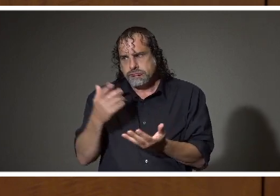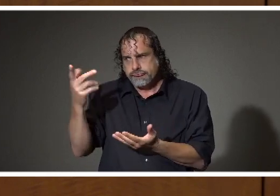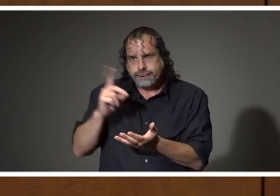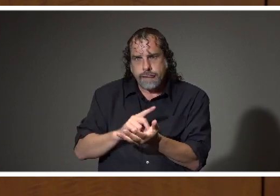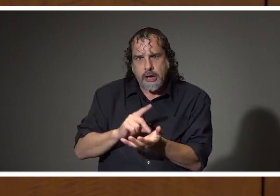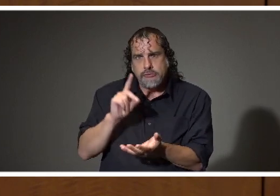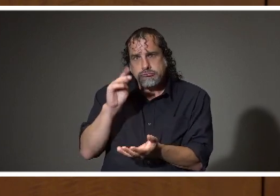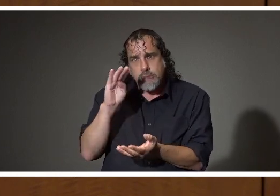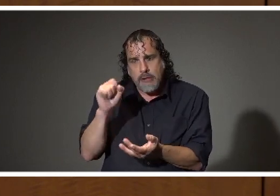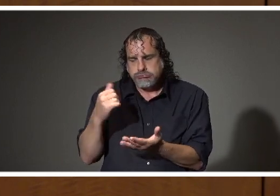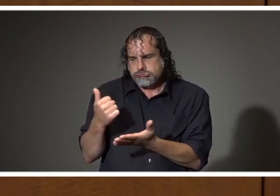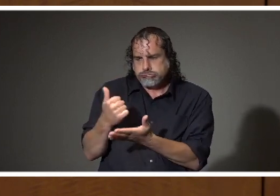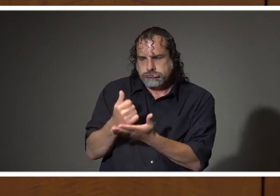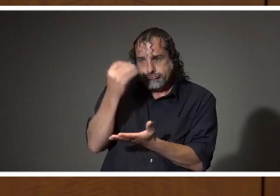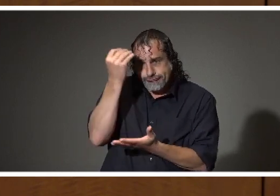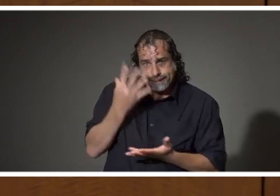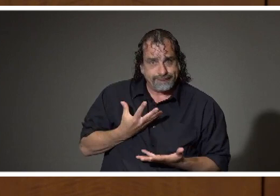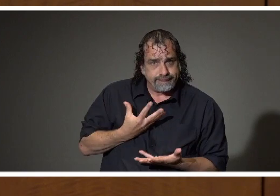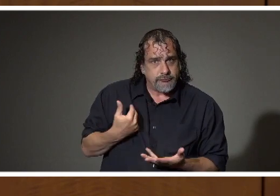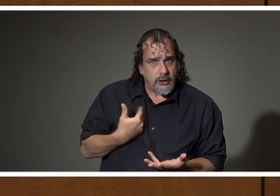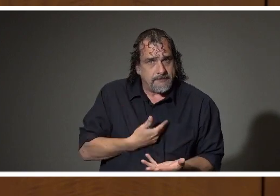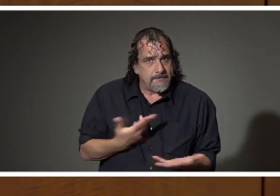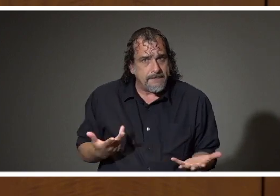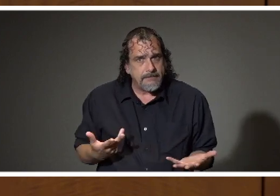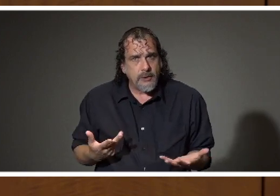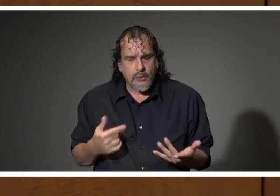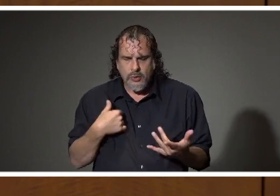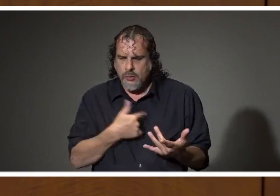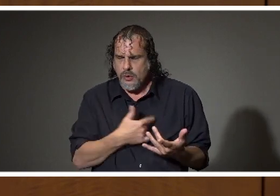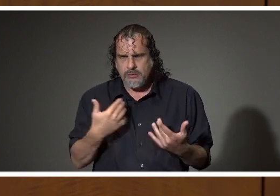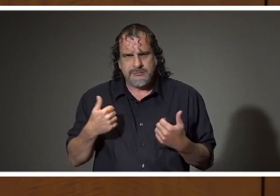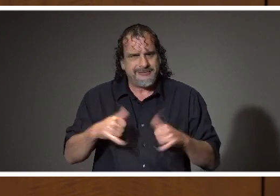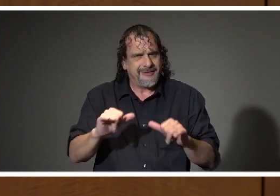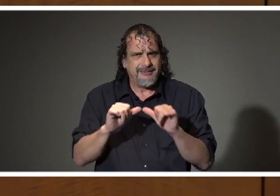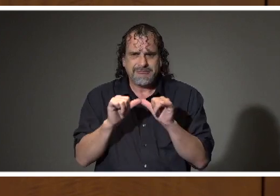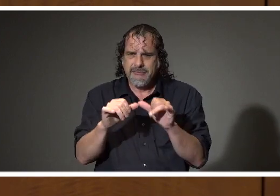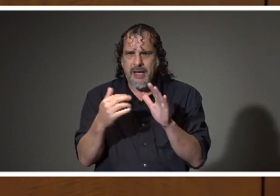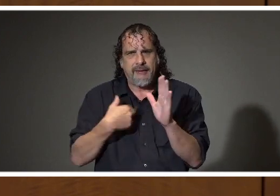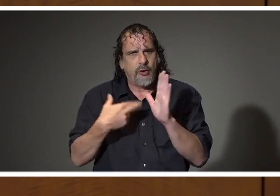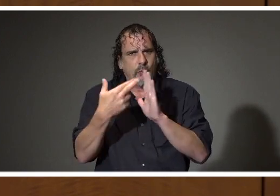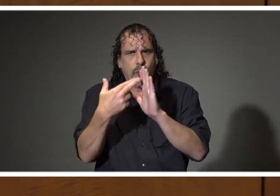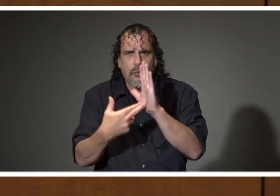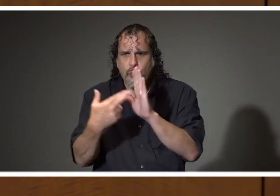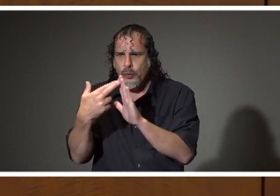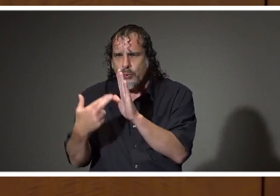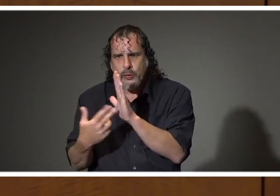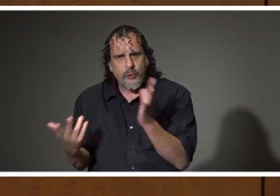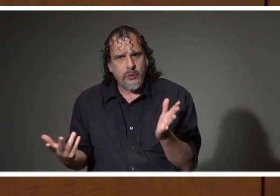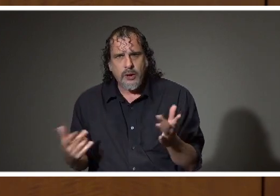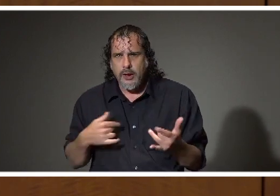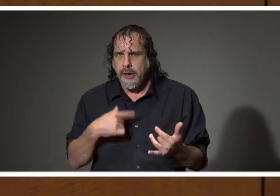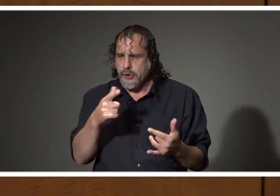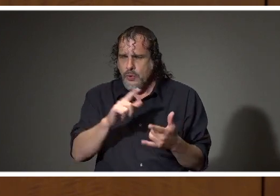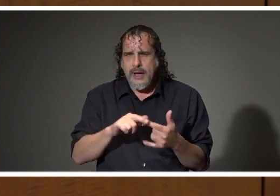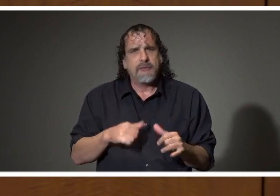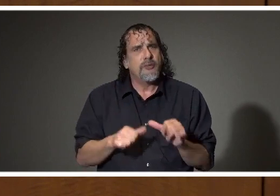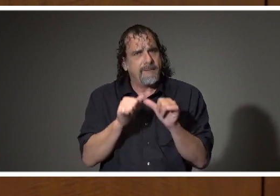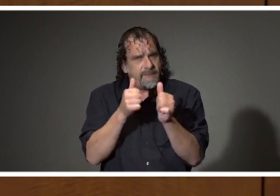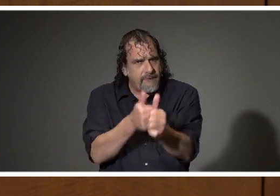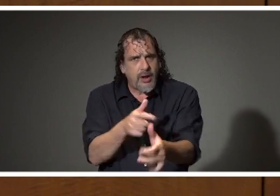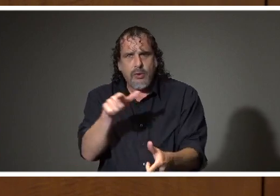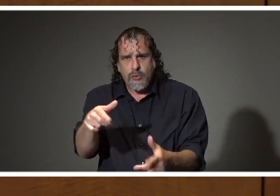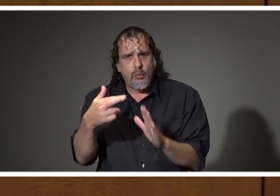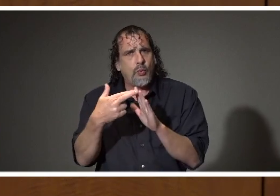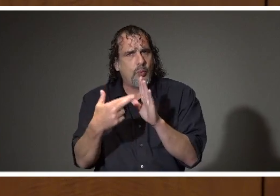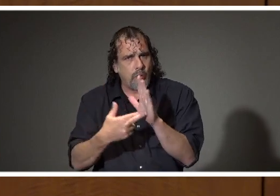us. There will continue to be rules. There will continue to be rules that we will continue to need to follow.